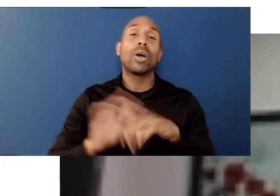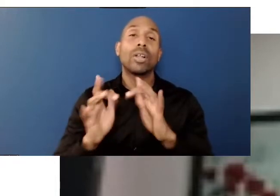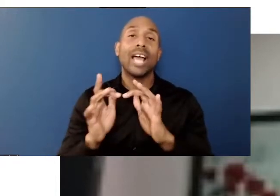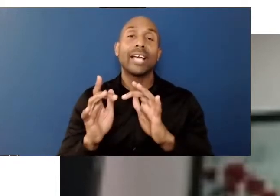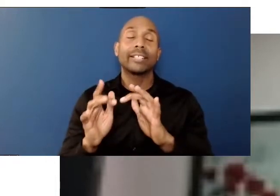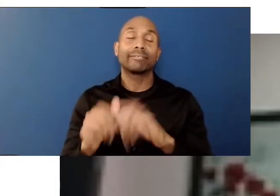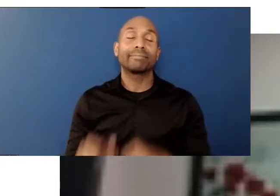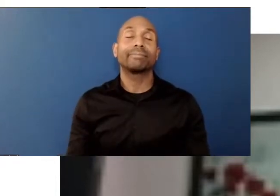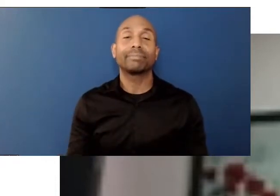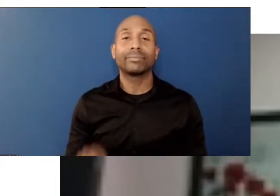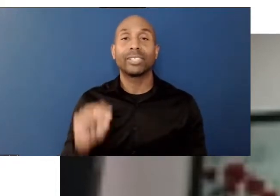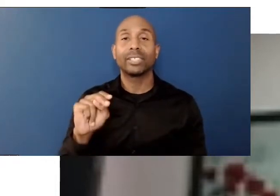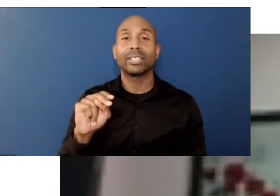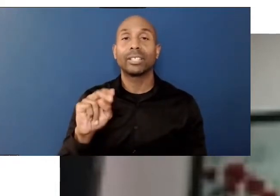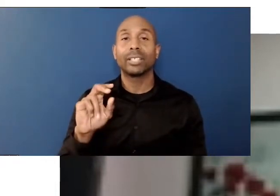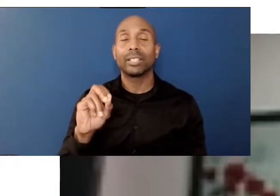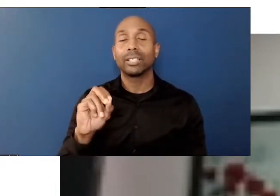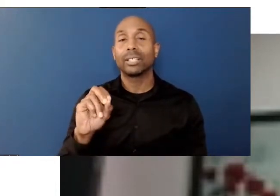resources at